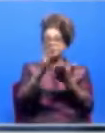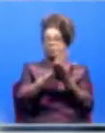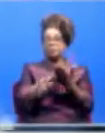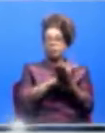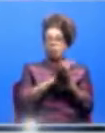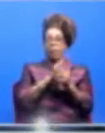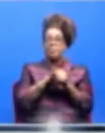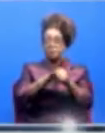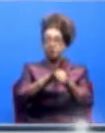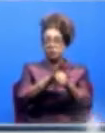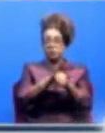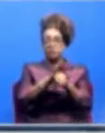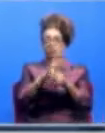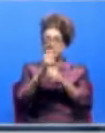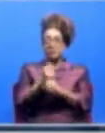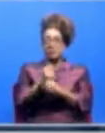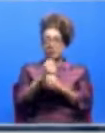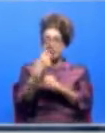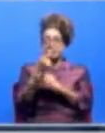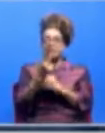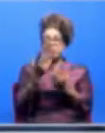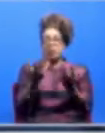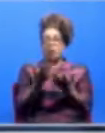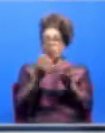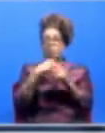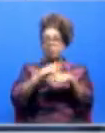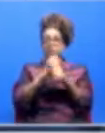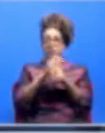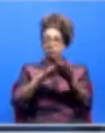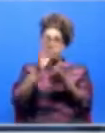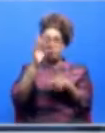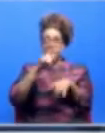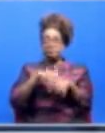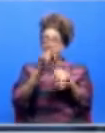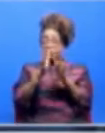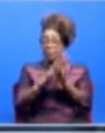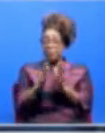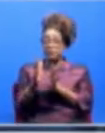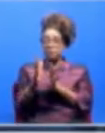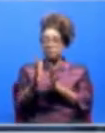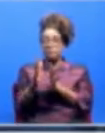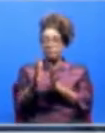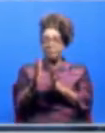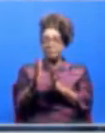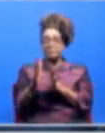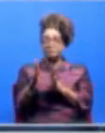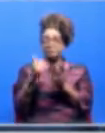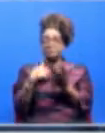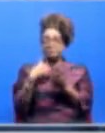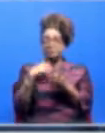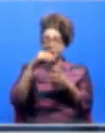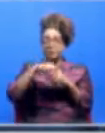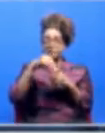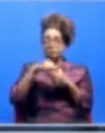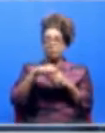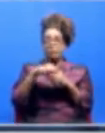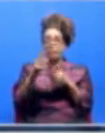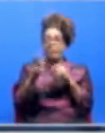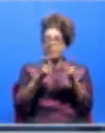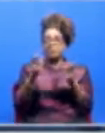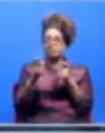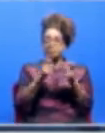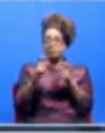can push for a thrust and see now we unite more. So in this plan, having have now set in our internal